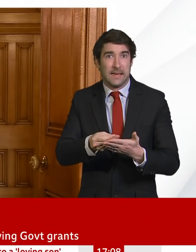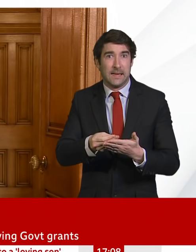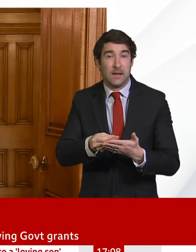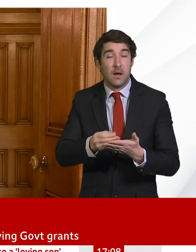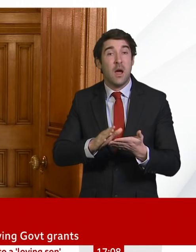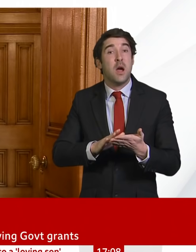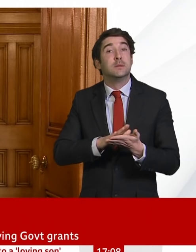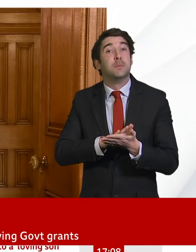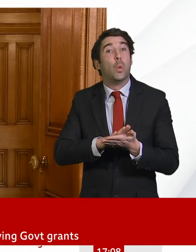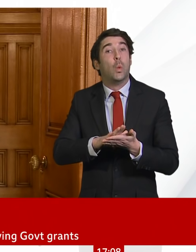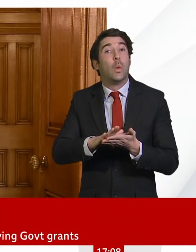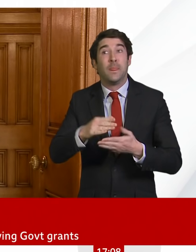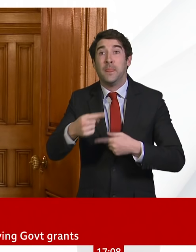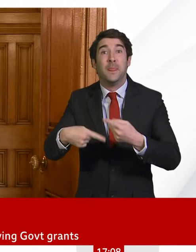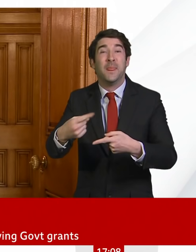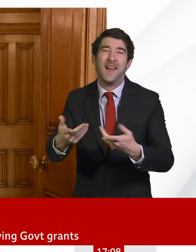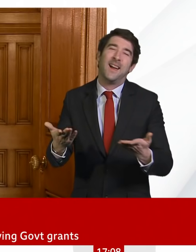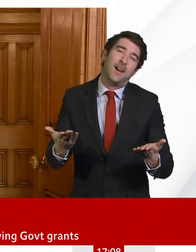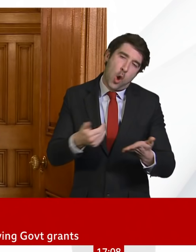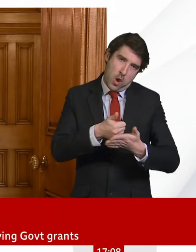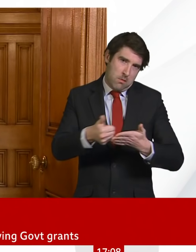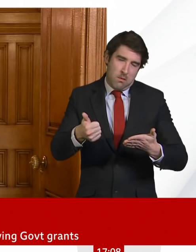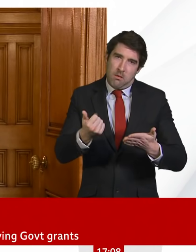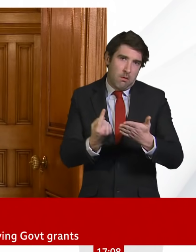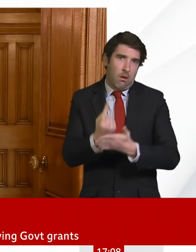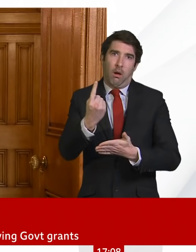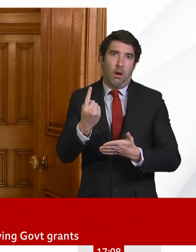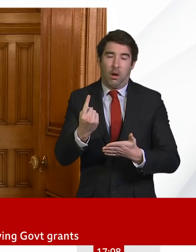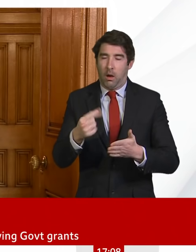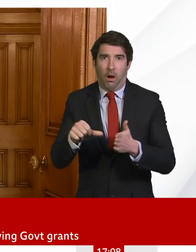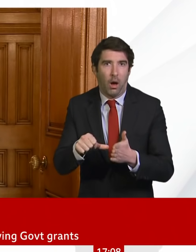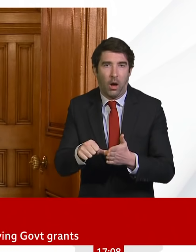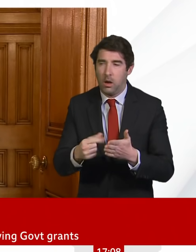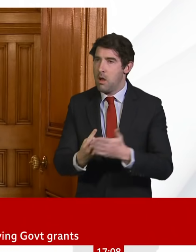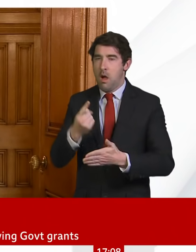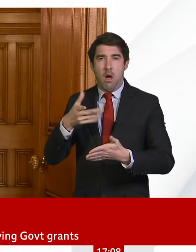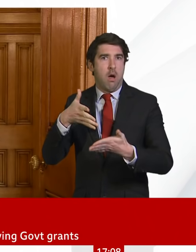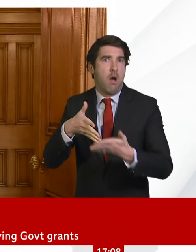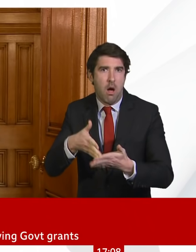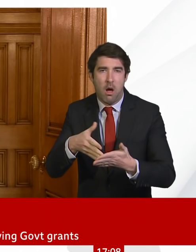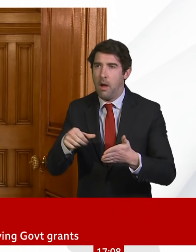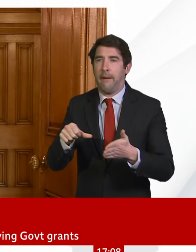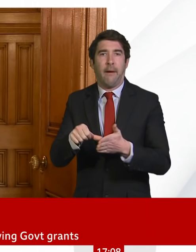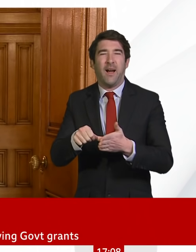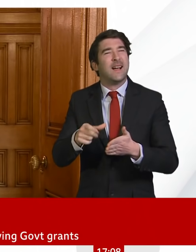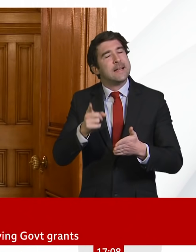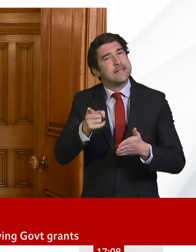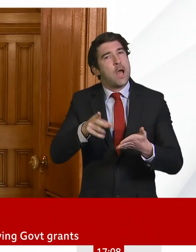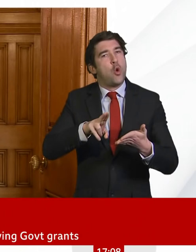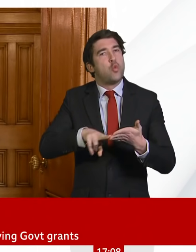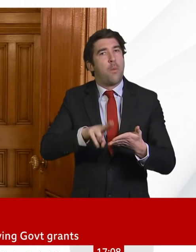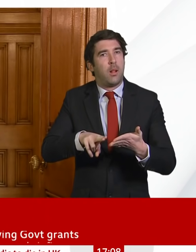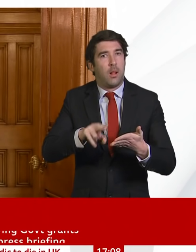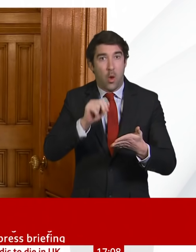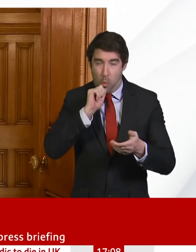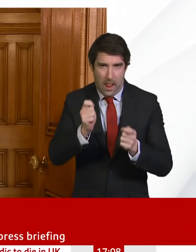from businesses, we are looking at ways in which we can ensure they get the support they need. The Chancellor will be saying more on